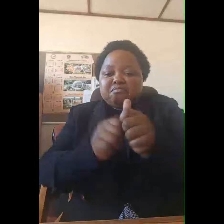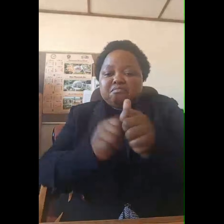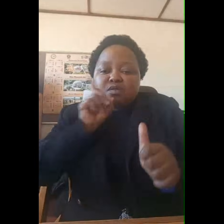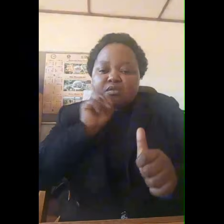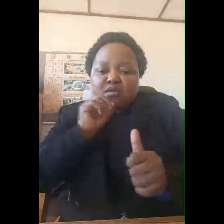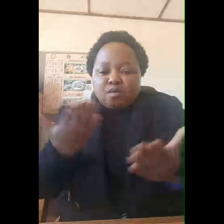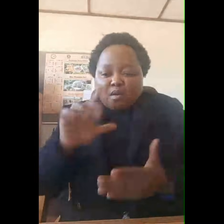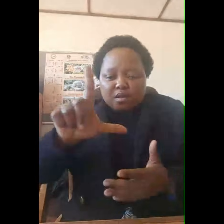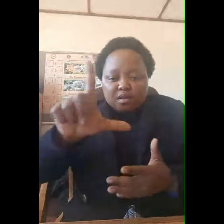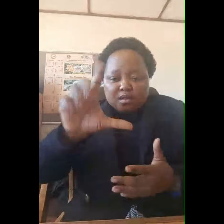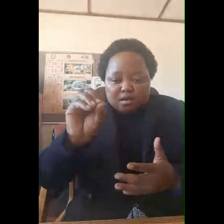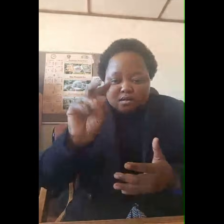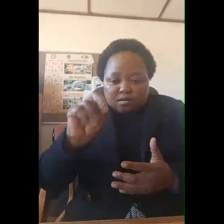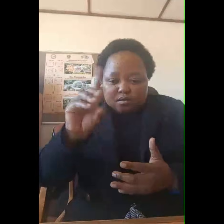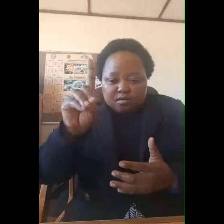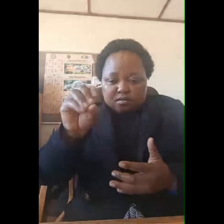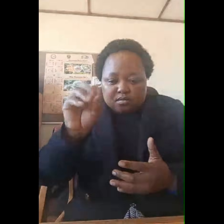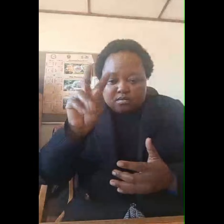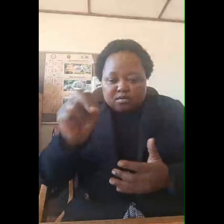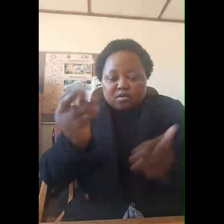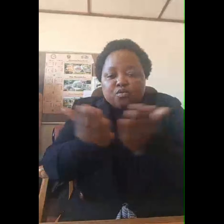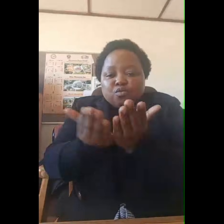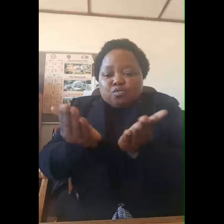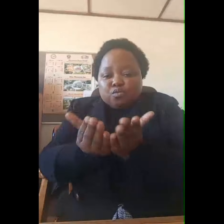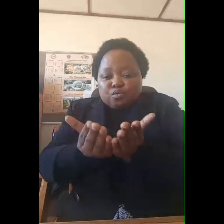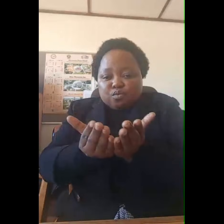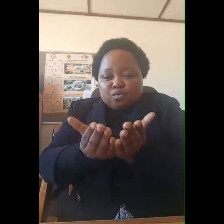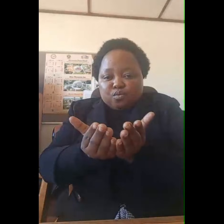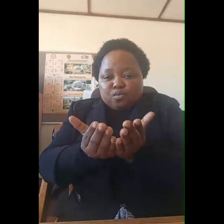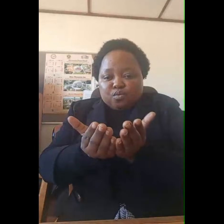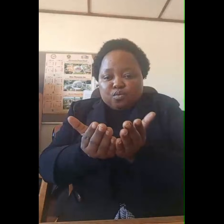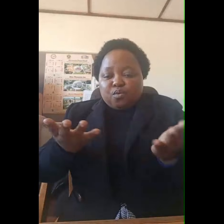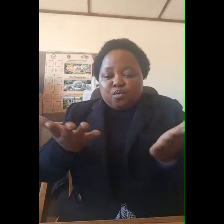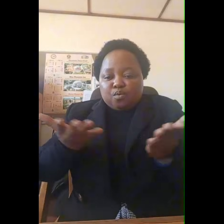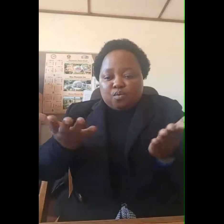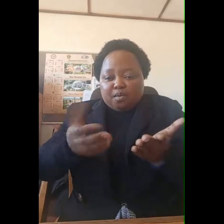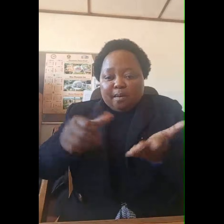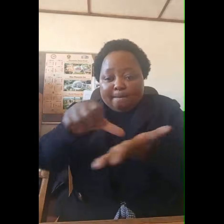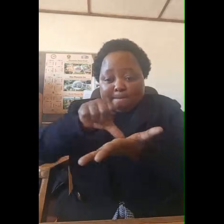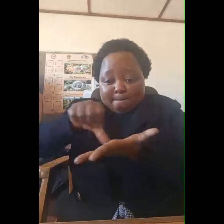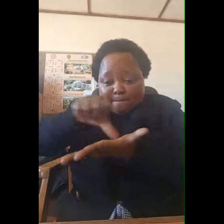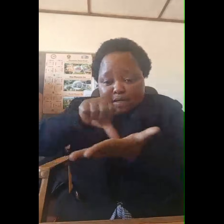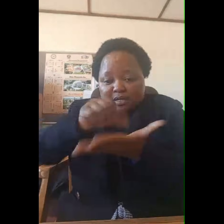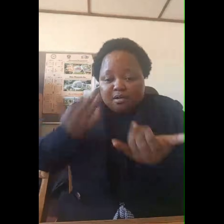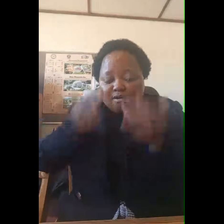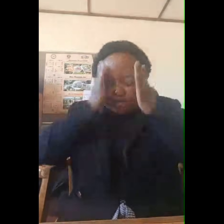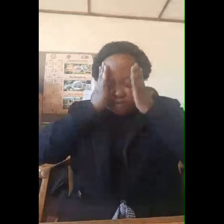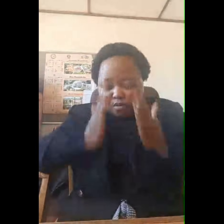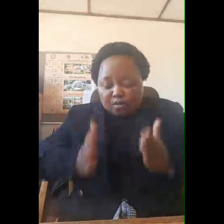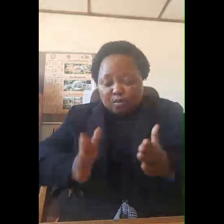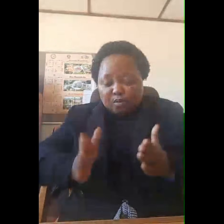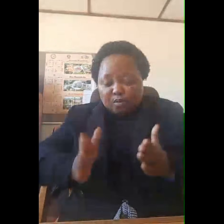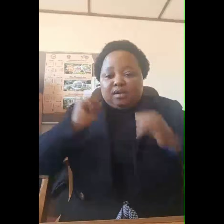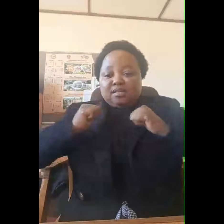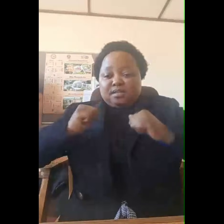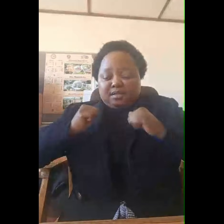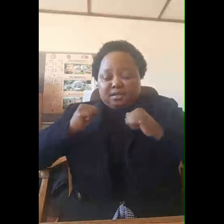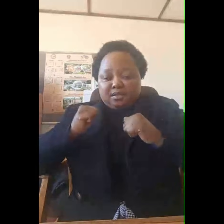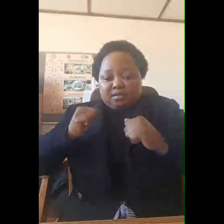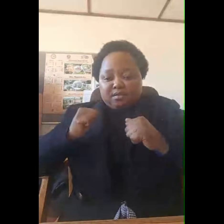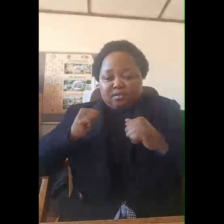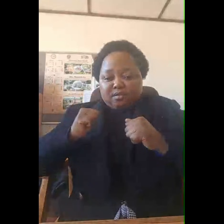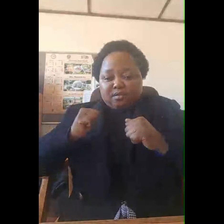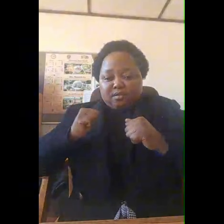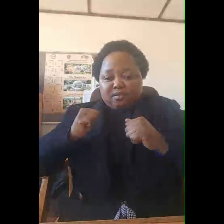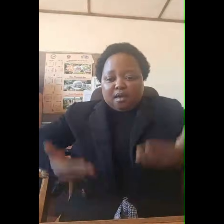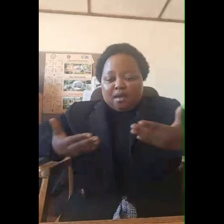Hygiene and Tropical Medicine. Her work has focused on strengthening health and social sector